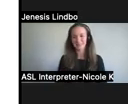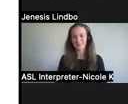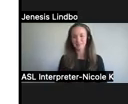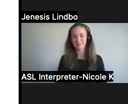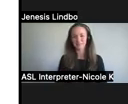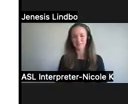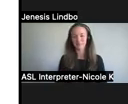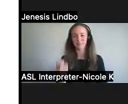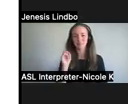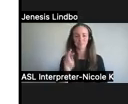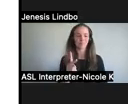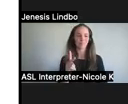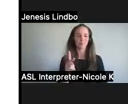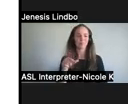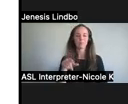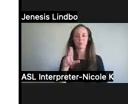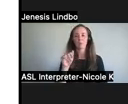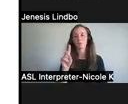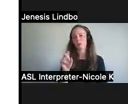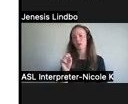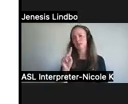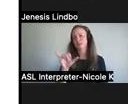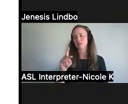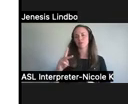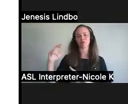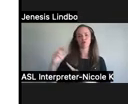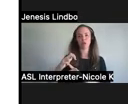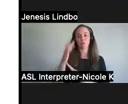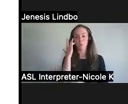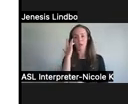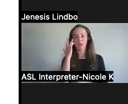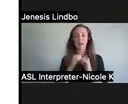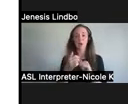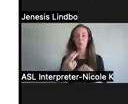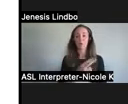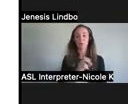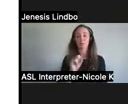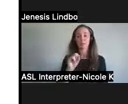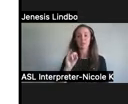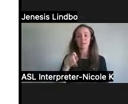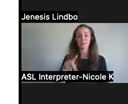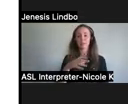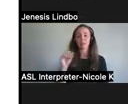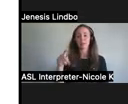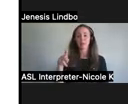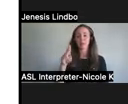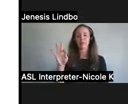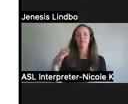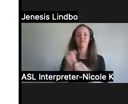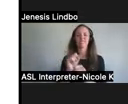So what makes the quad stick such a great device, and how does someone just use a sip and puff gaming controller to play a game like